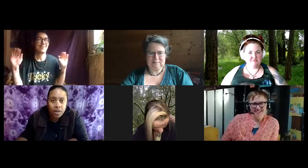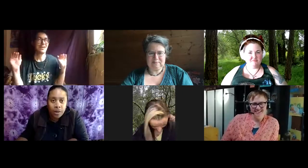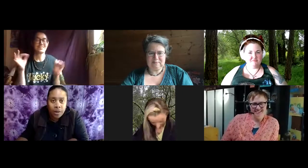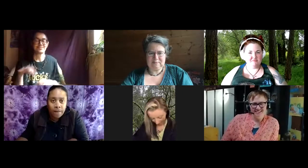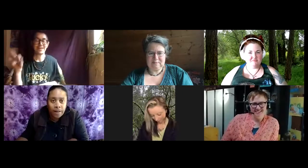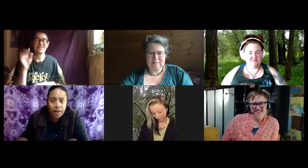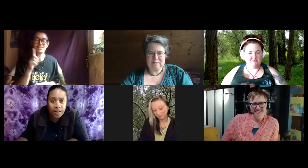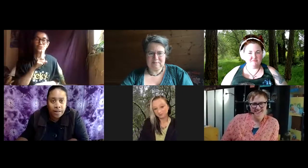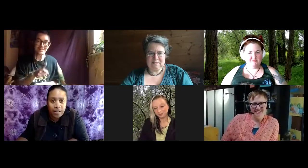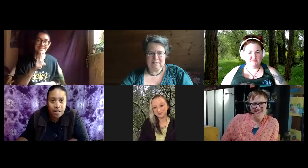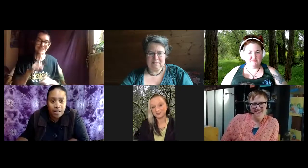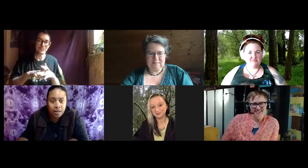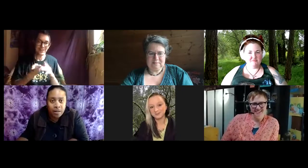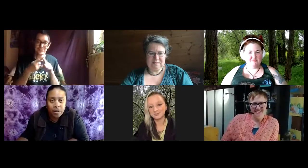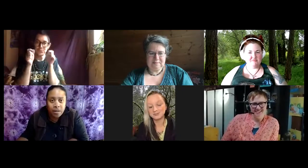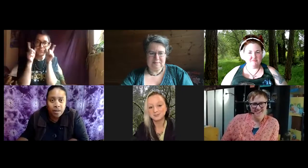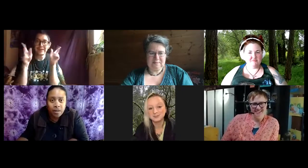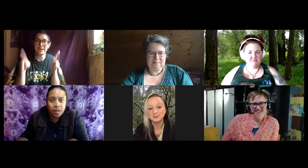And so the fairies,